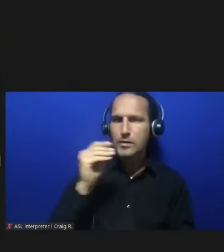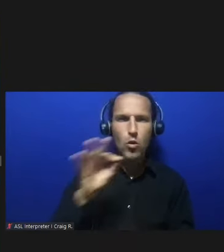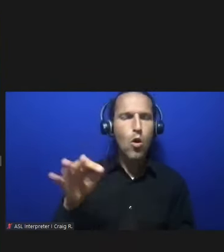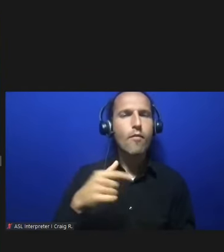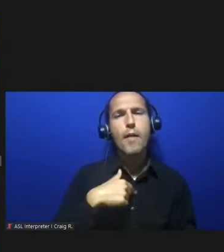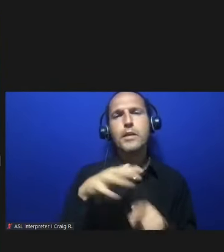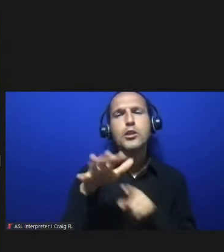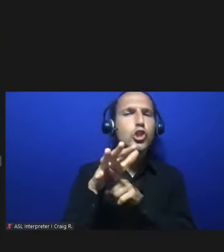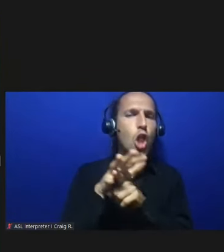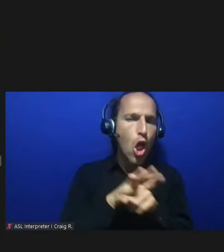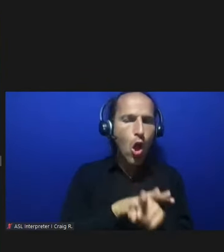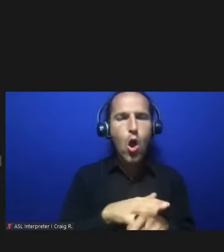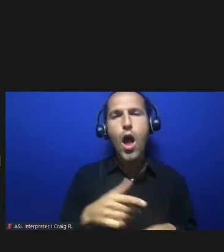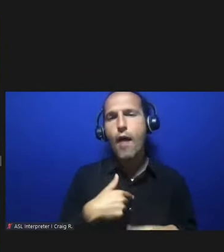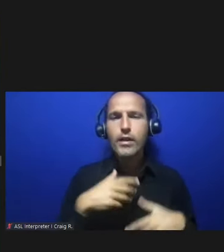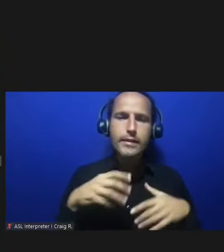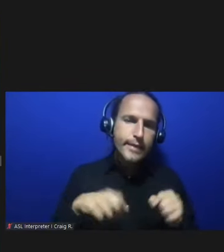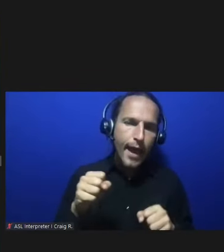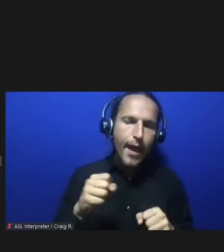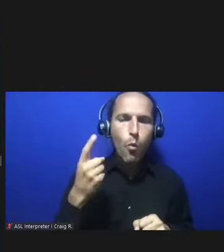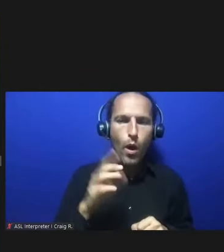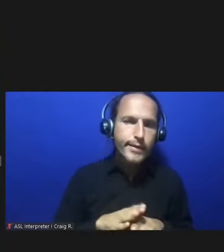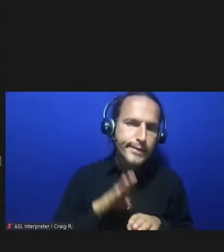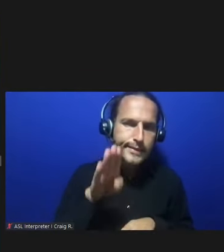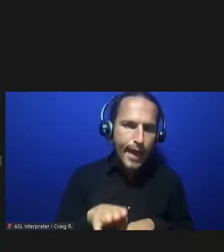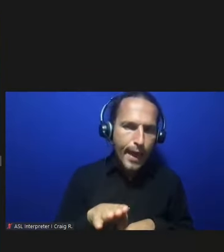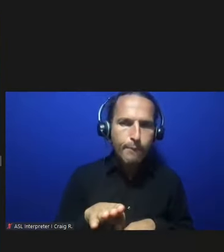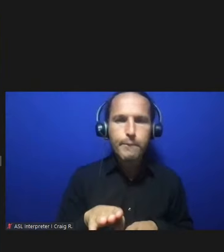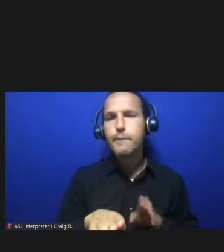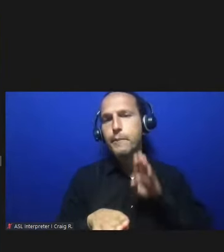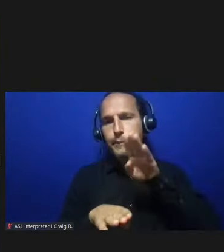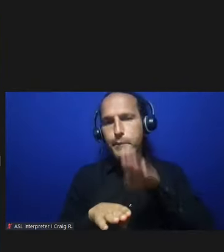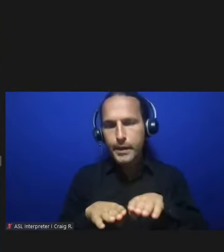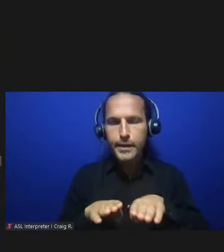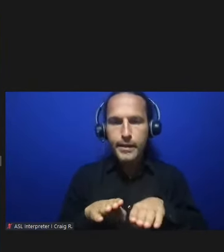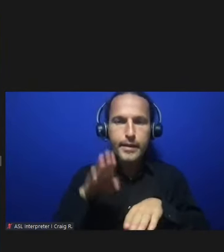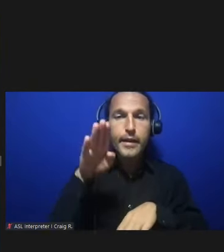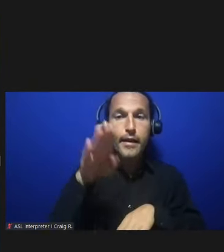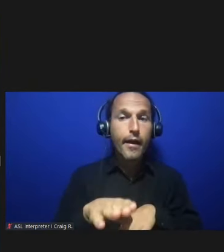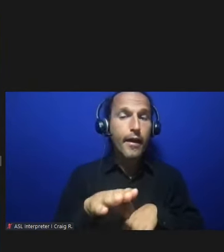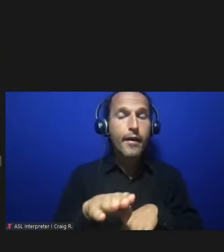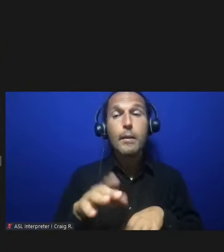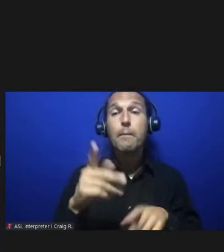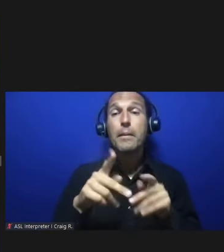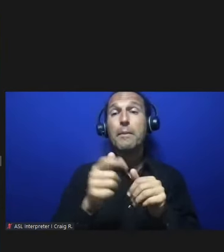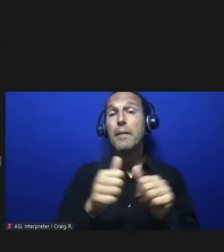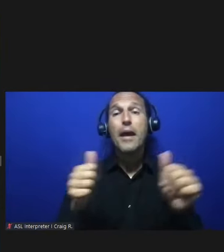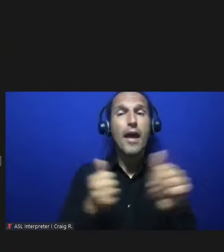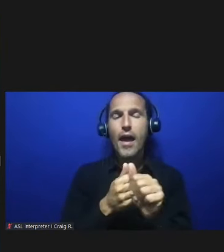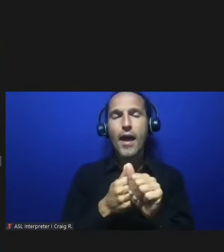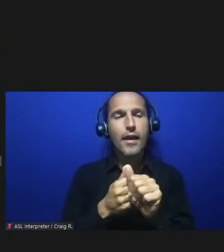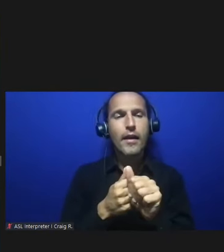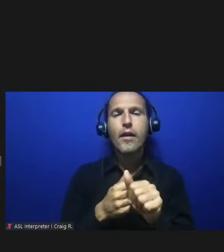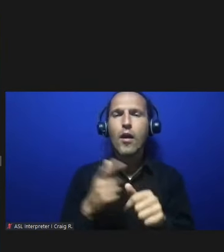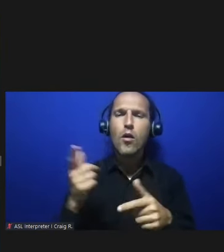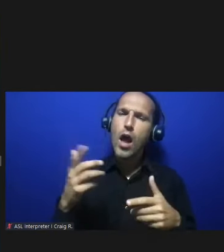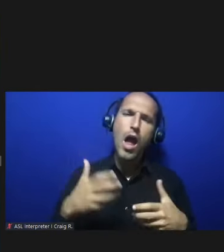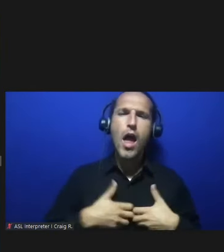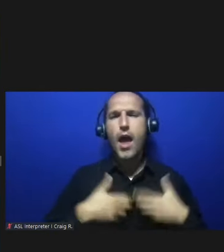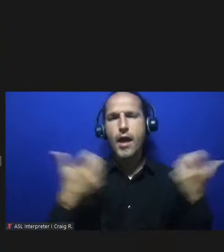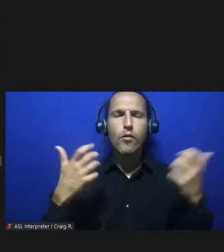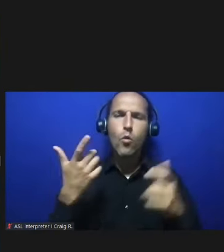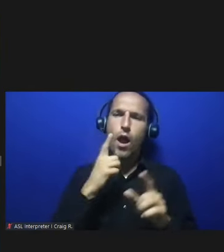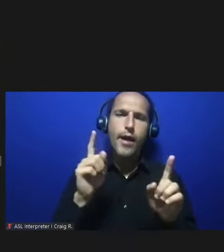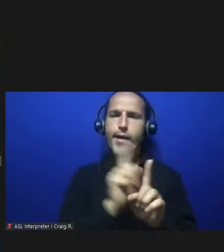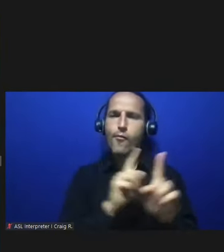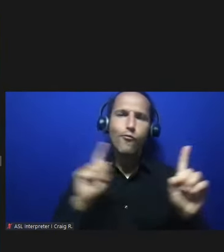so slow. I have to take one step at a time, and as I said, the people are behind me are in a rush. They want to get around me,